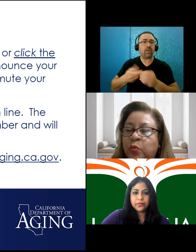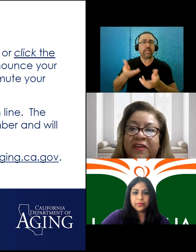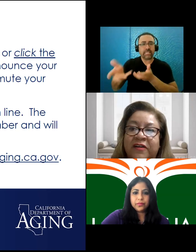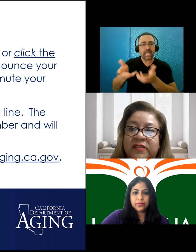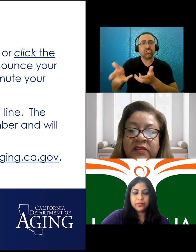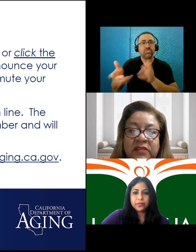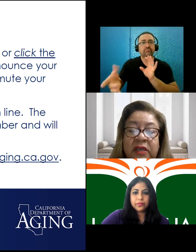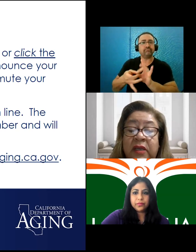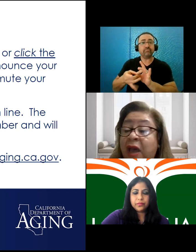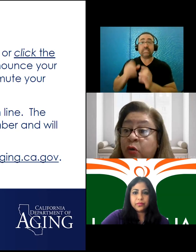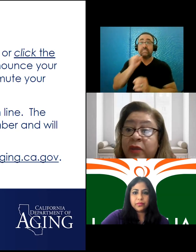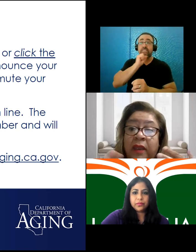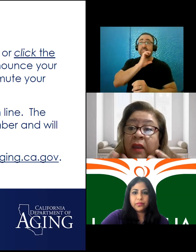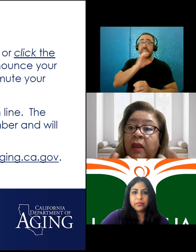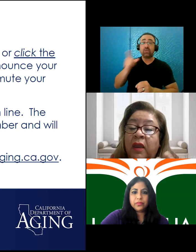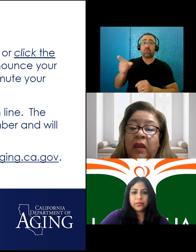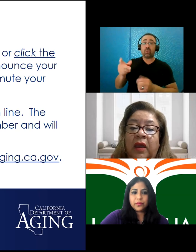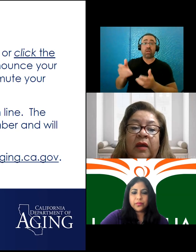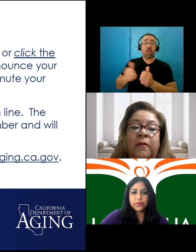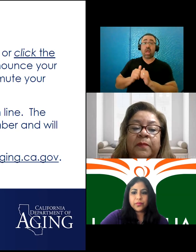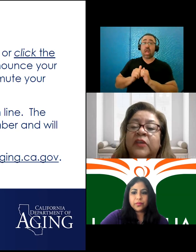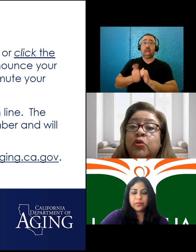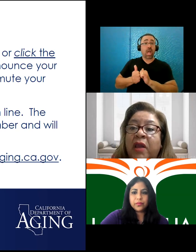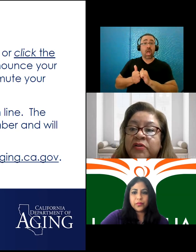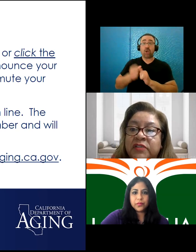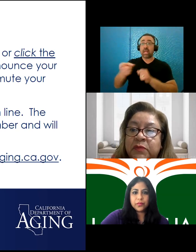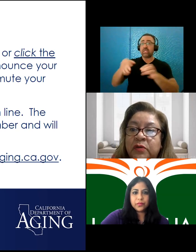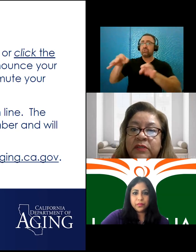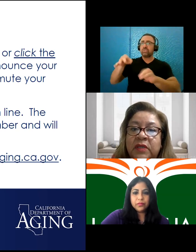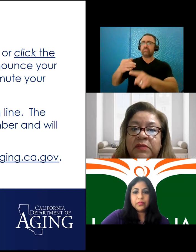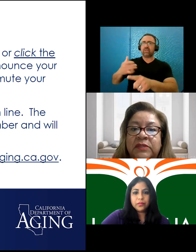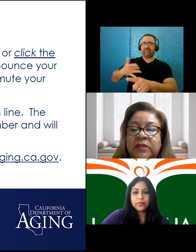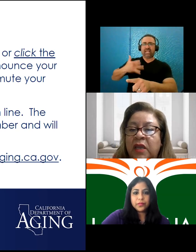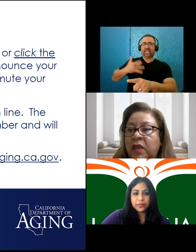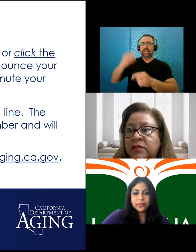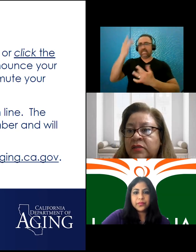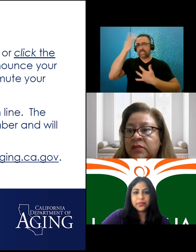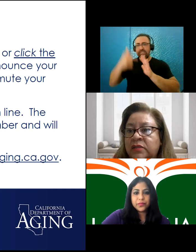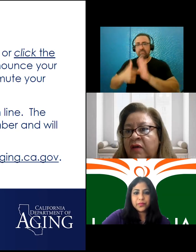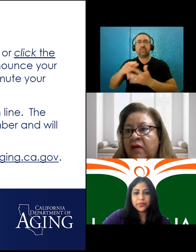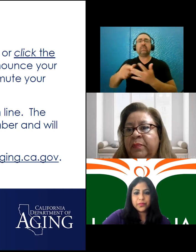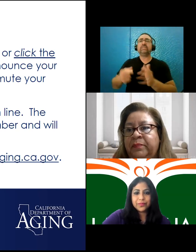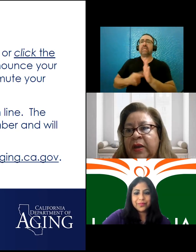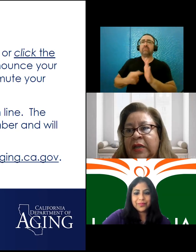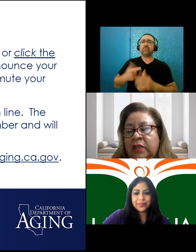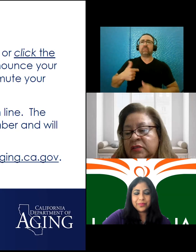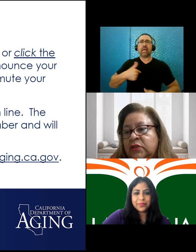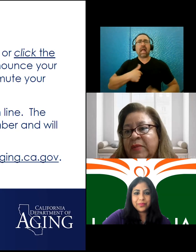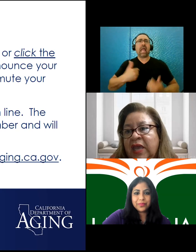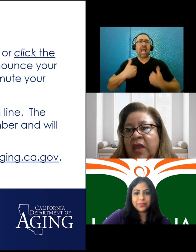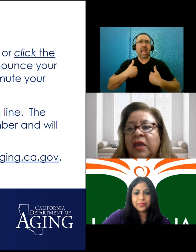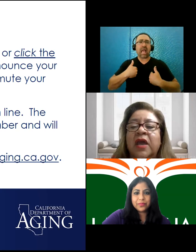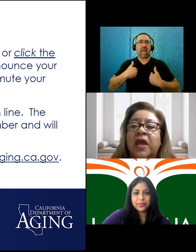the senior where how they describe their symptoms. Sometimes they say, I have